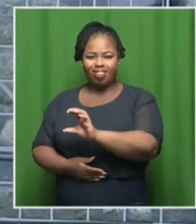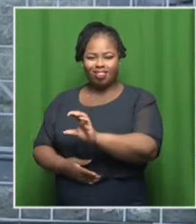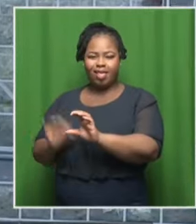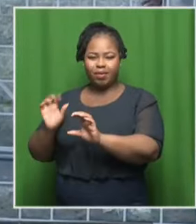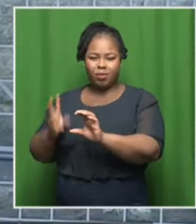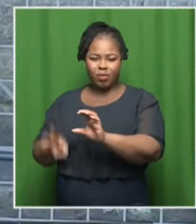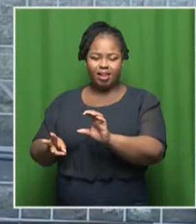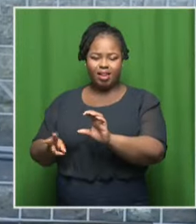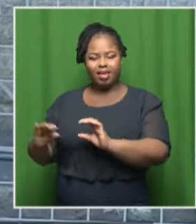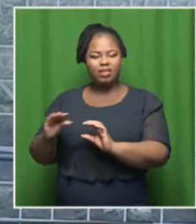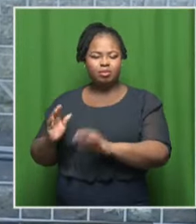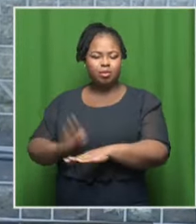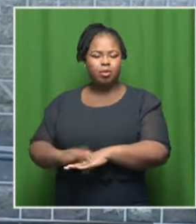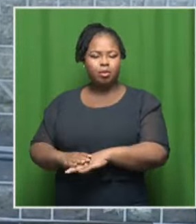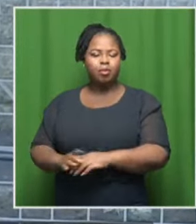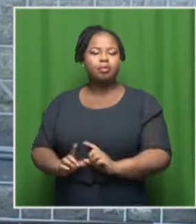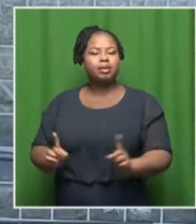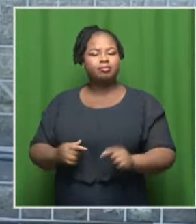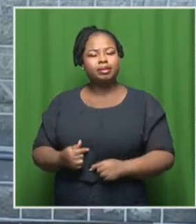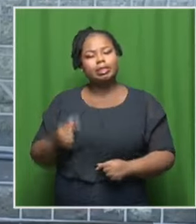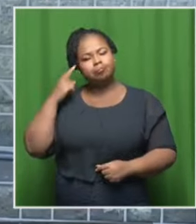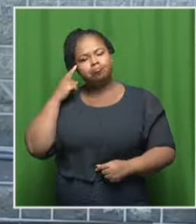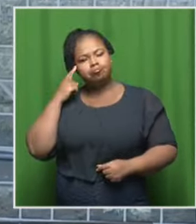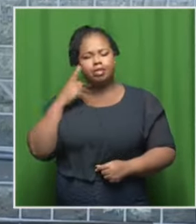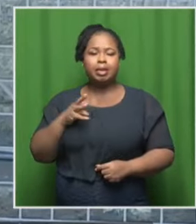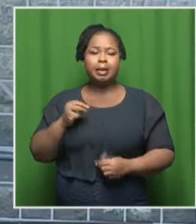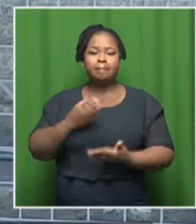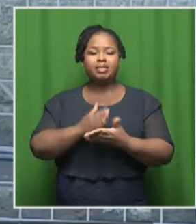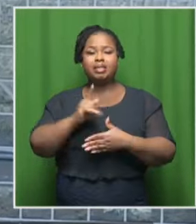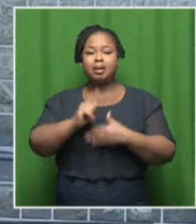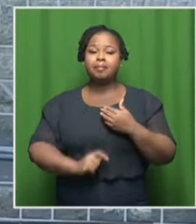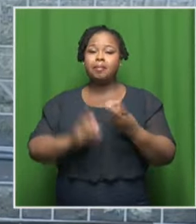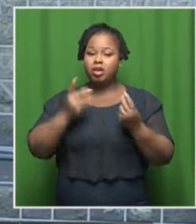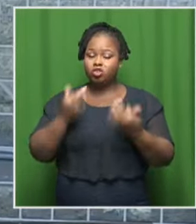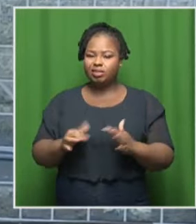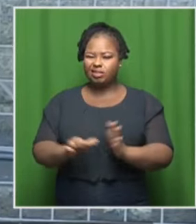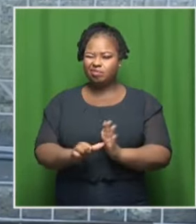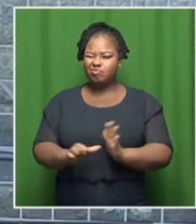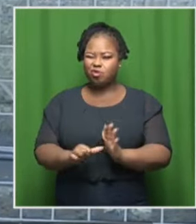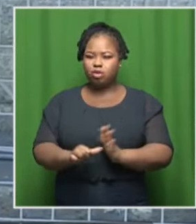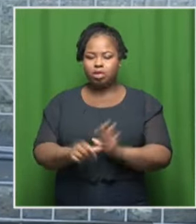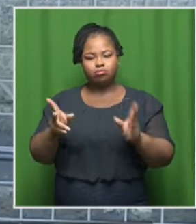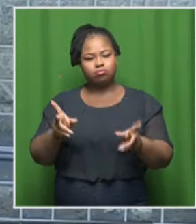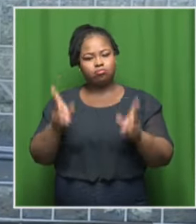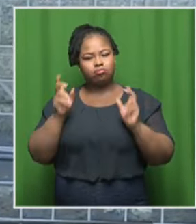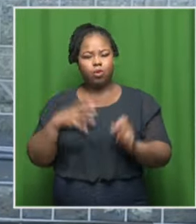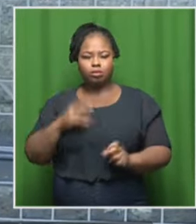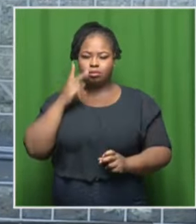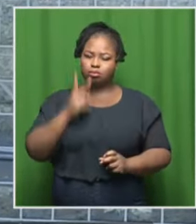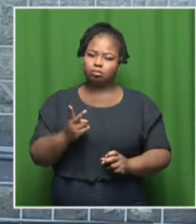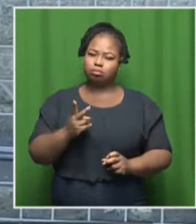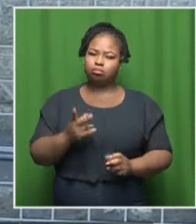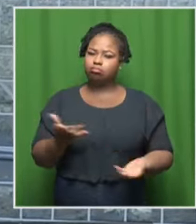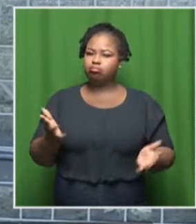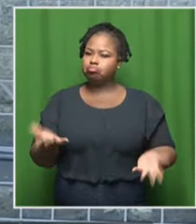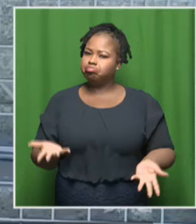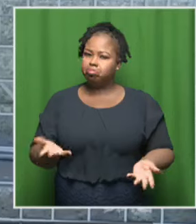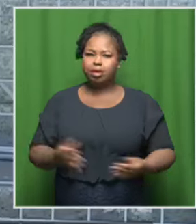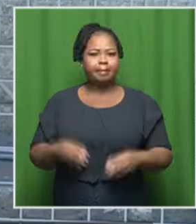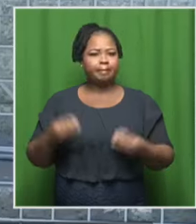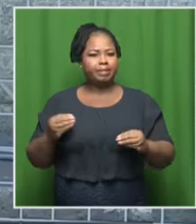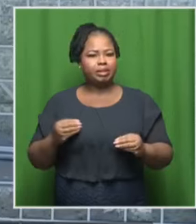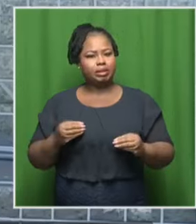is and invest. So of course the tone of the midterm budget will be very important in terms of how that speaks to